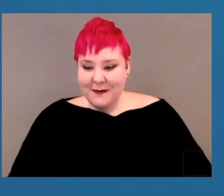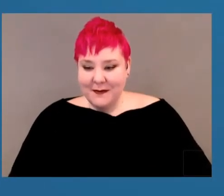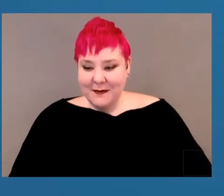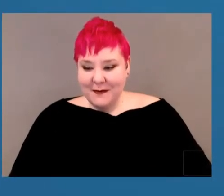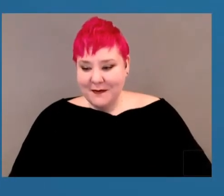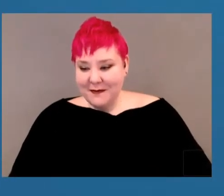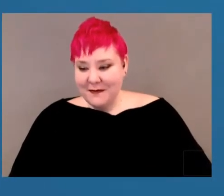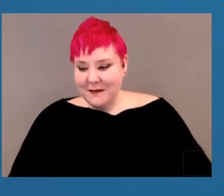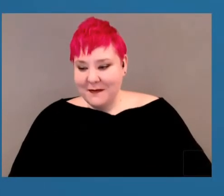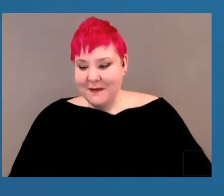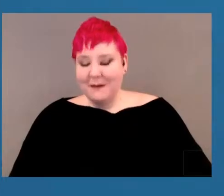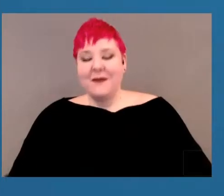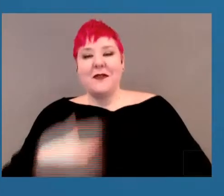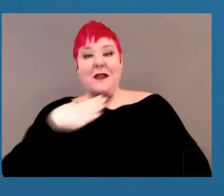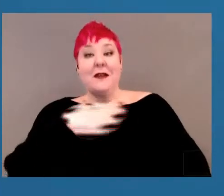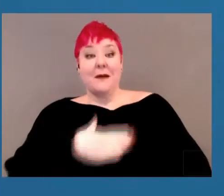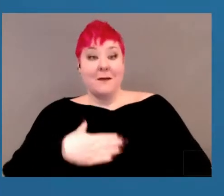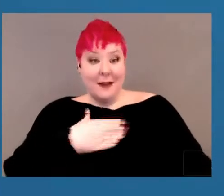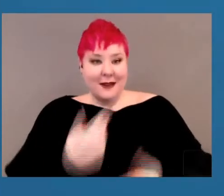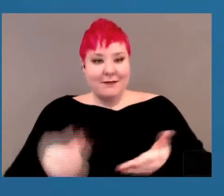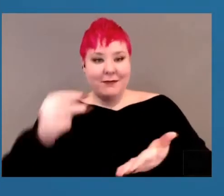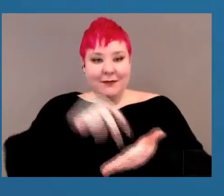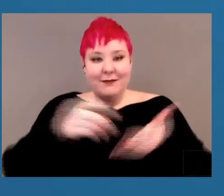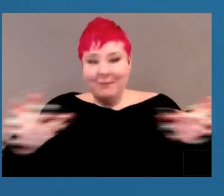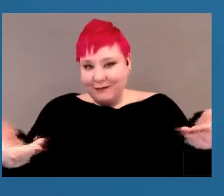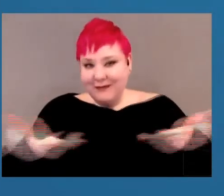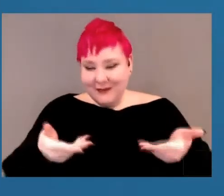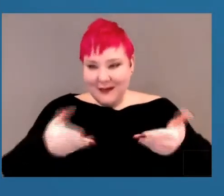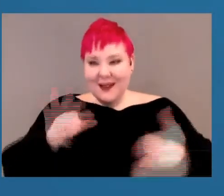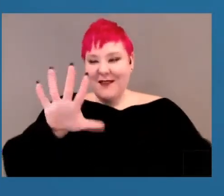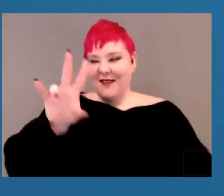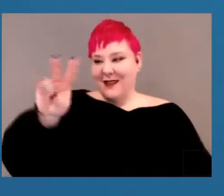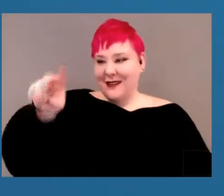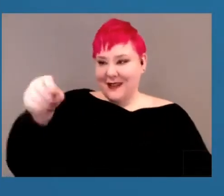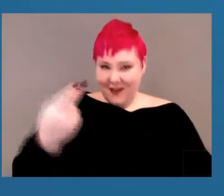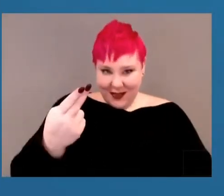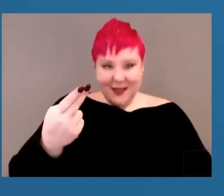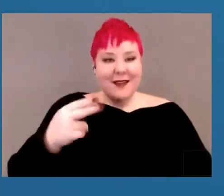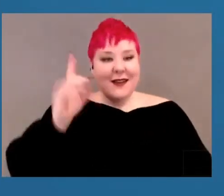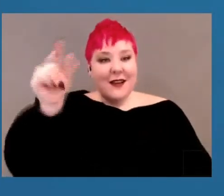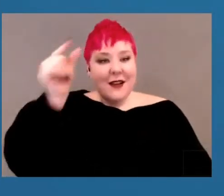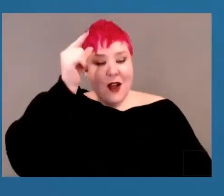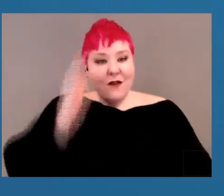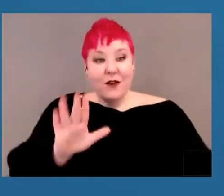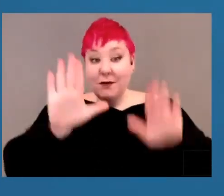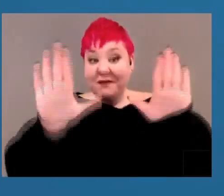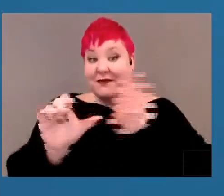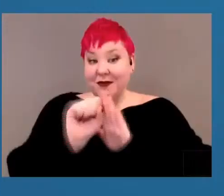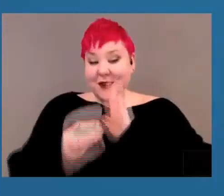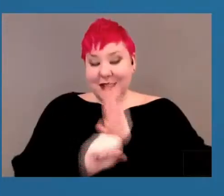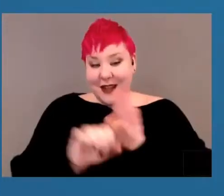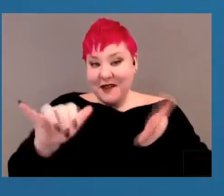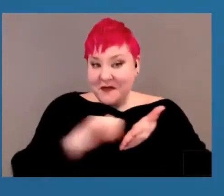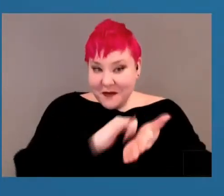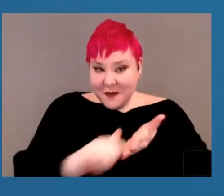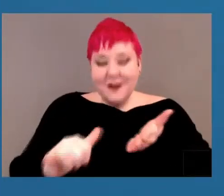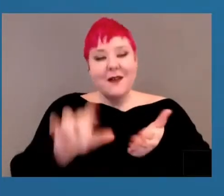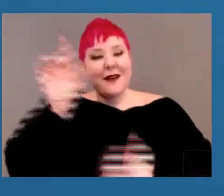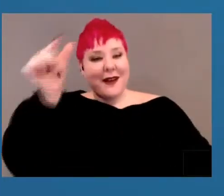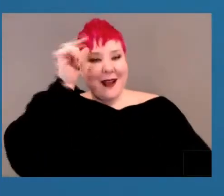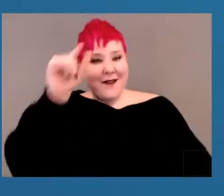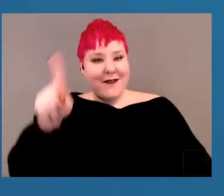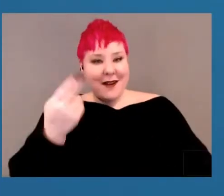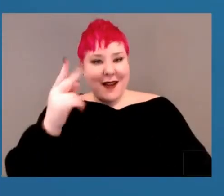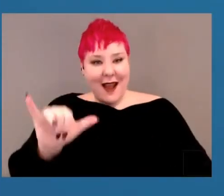And please stand and welcome the 57th Governor of the great state of New York, Governor